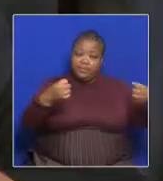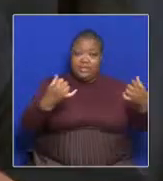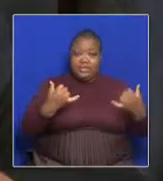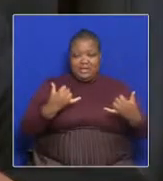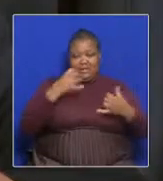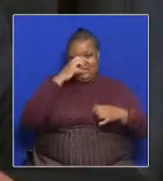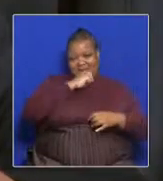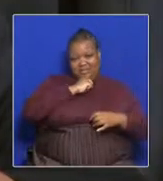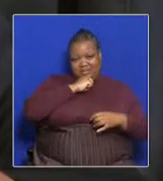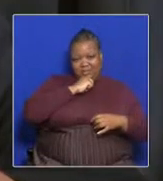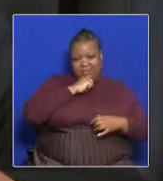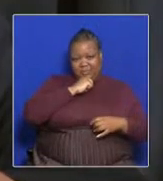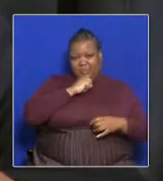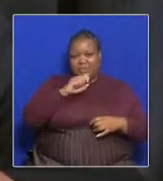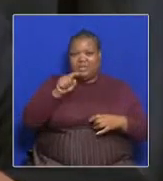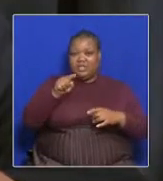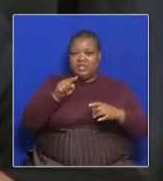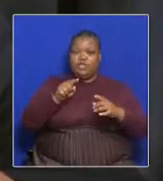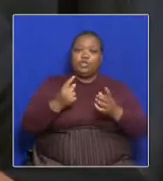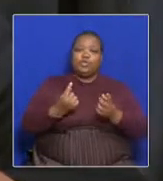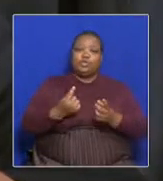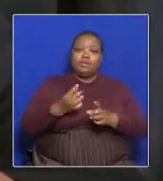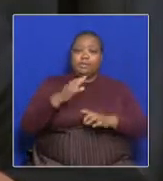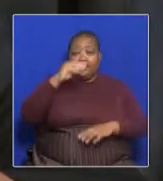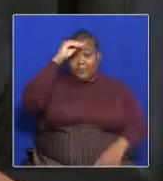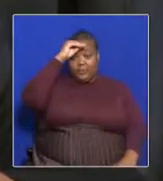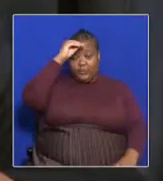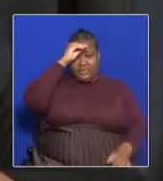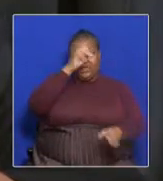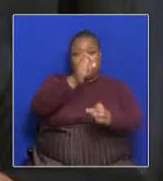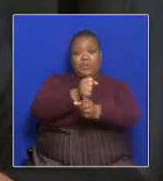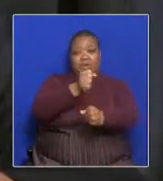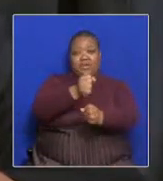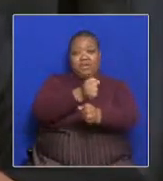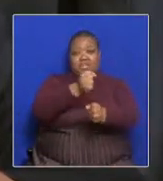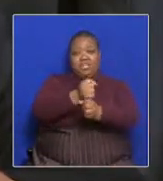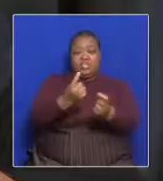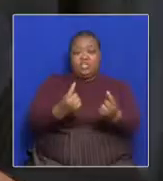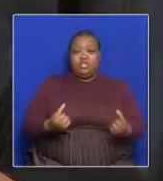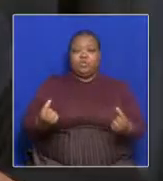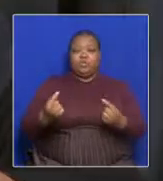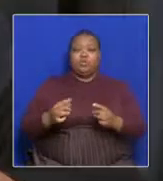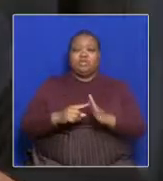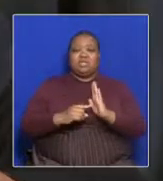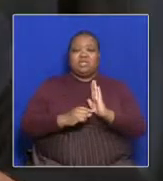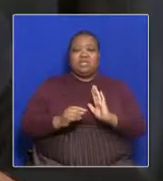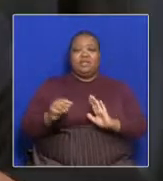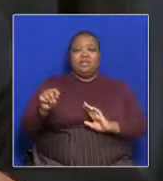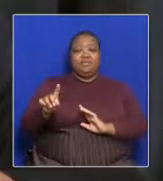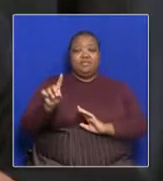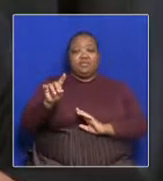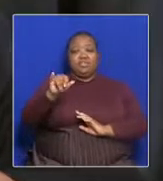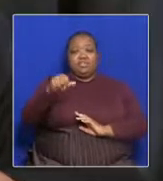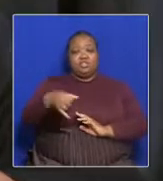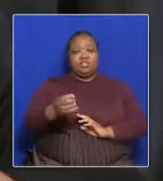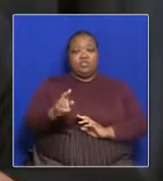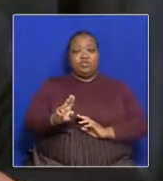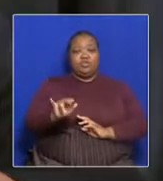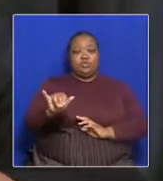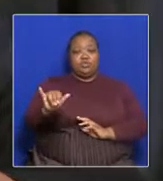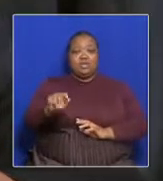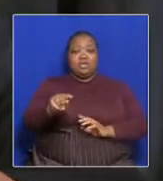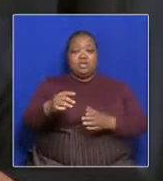you were conducting a police operation on the 1st of July. You got there, you instructed that container